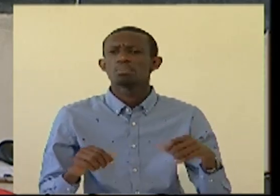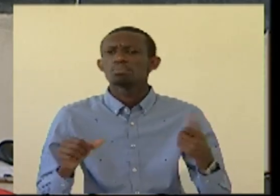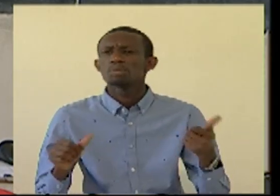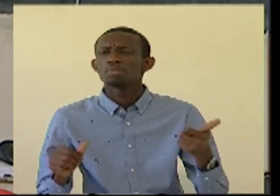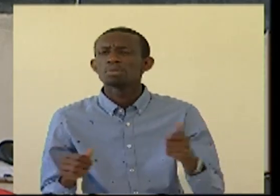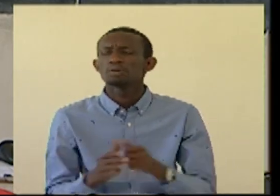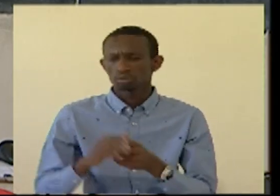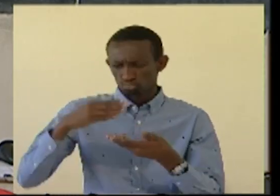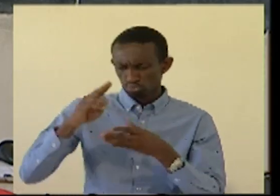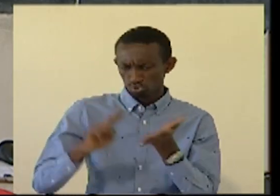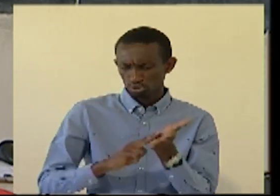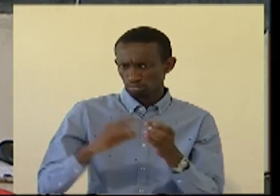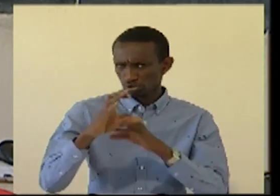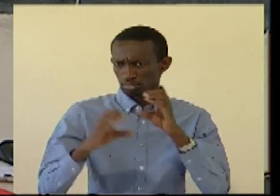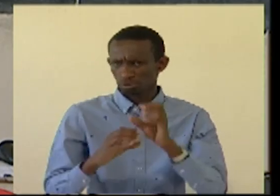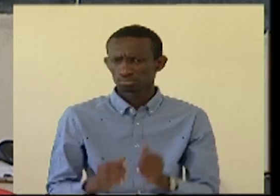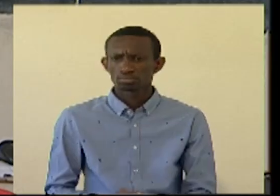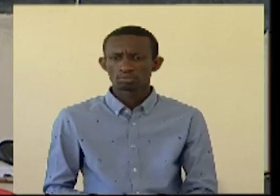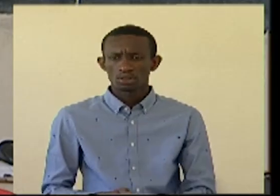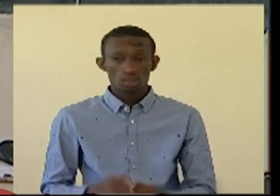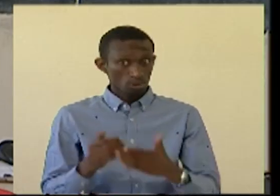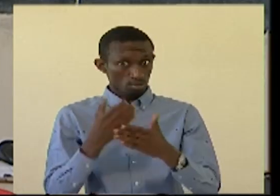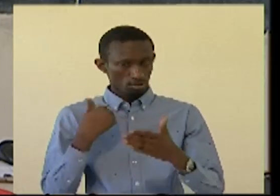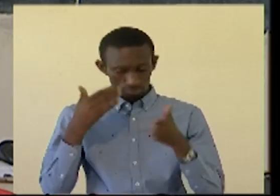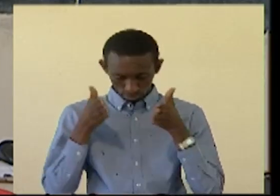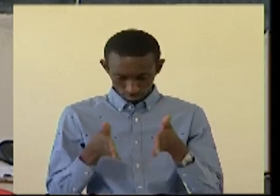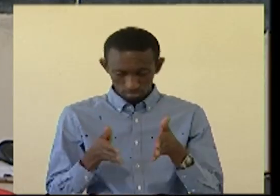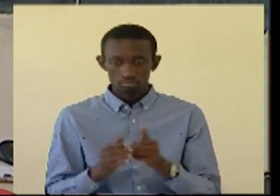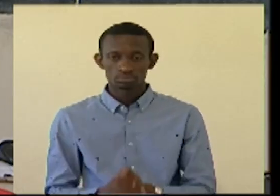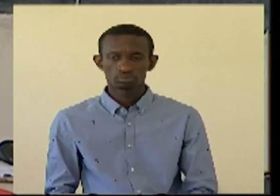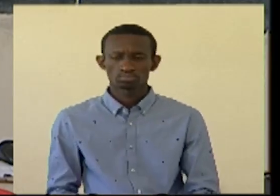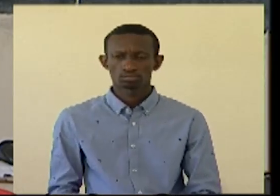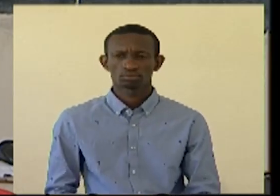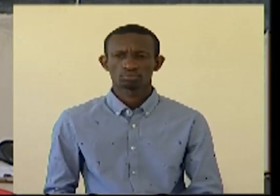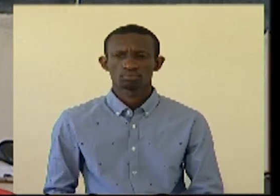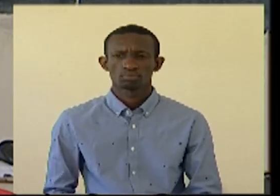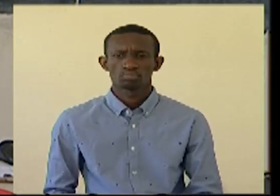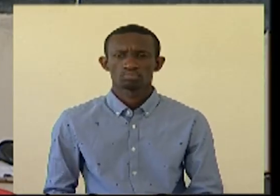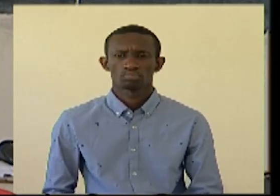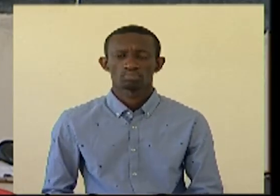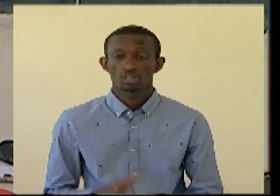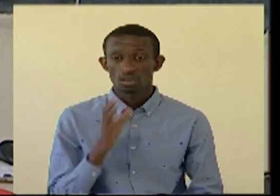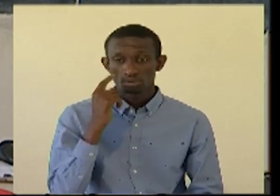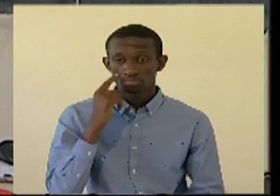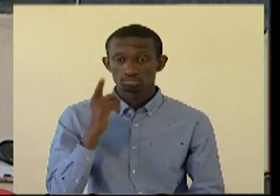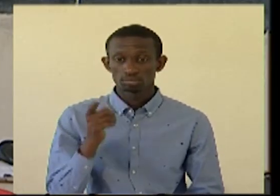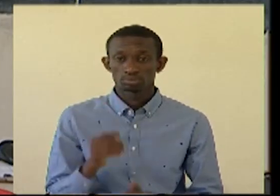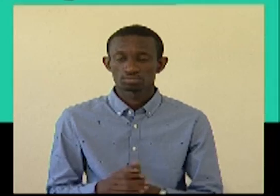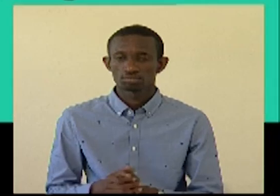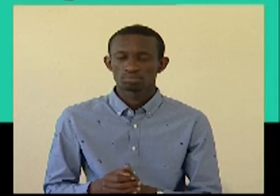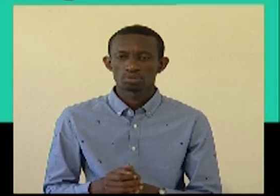chemistry. And before we go deep in the lesson, let us have a look at